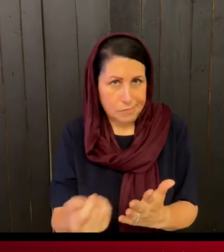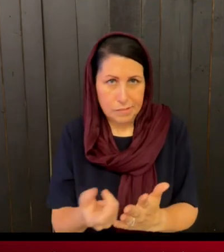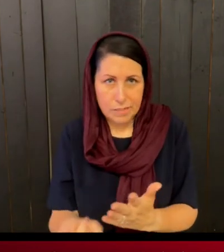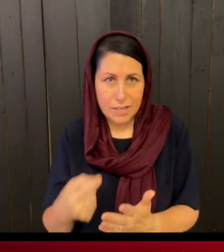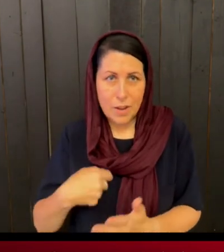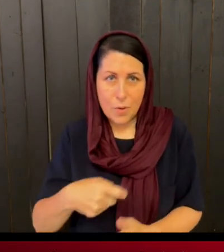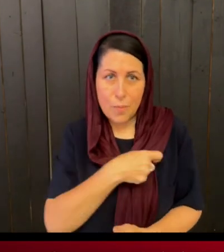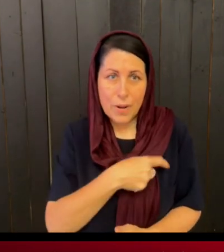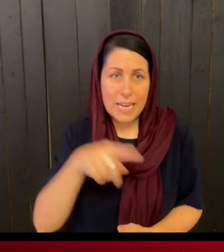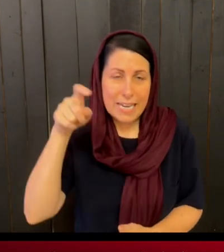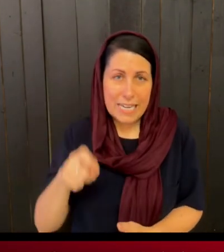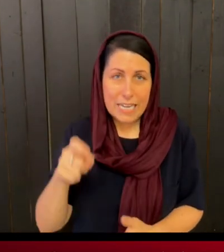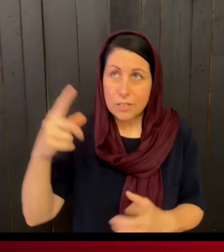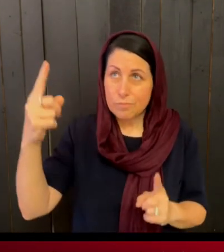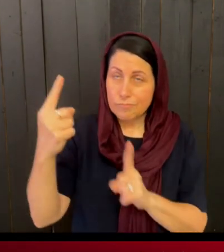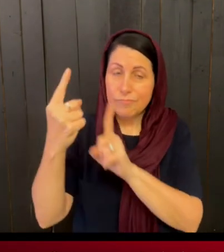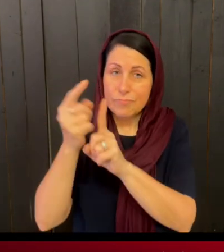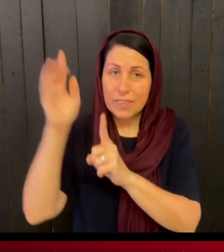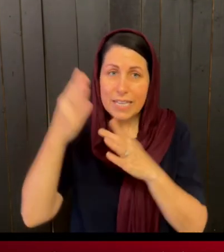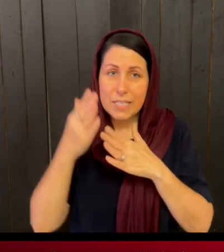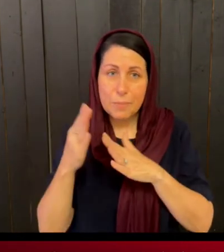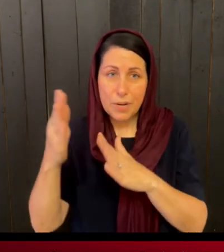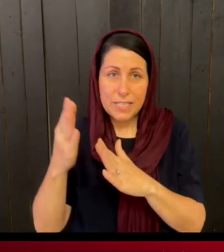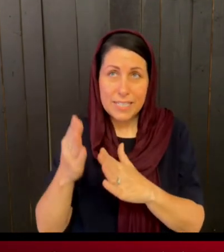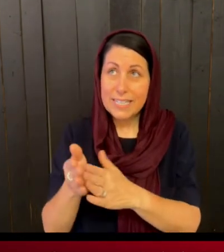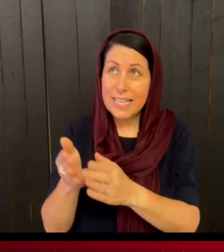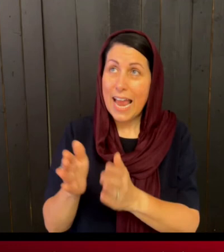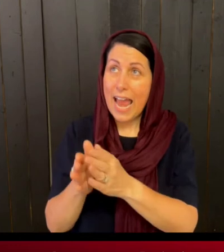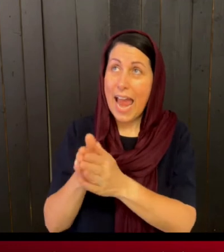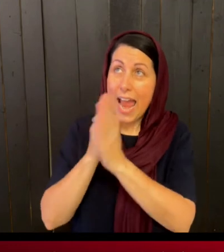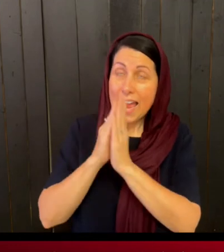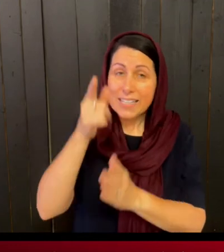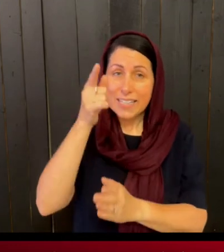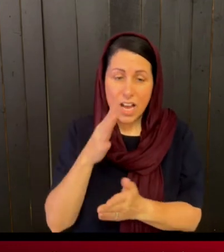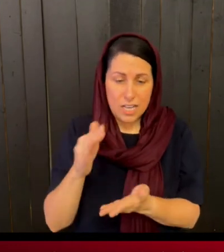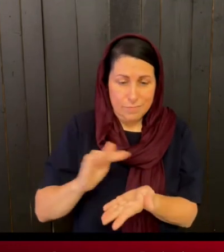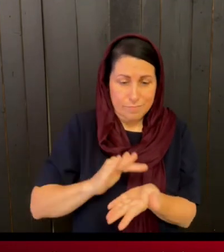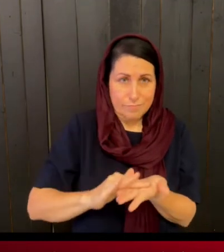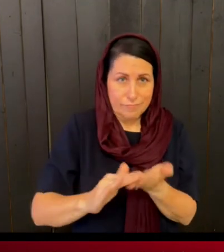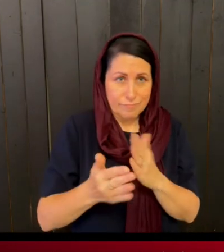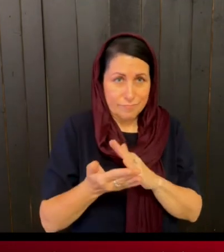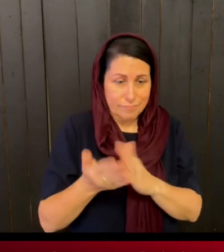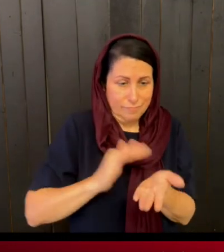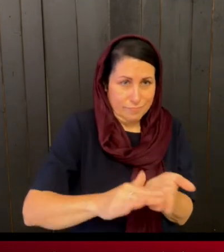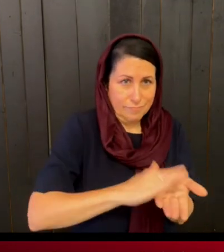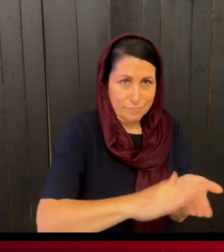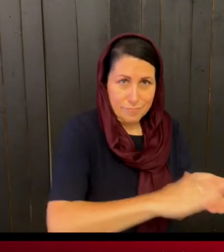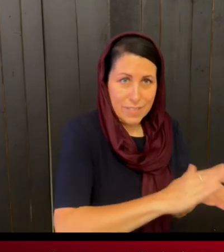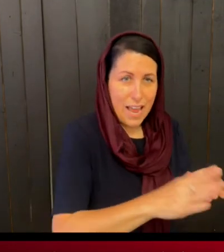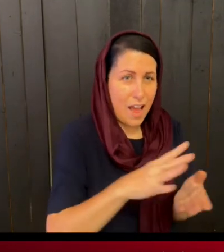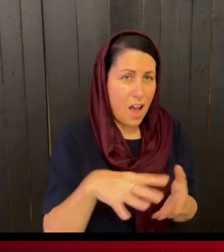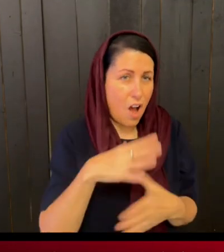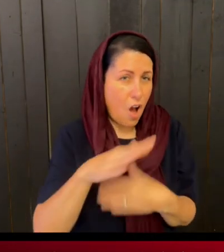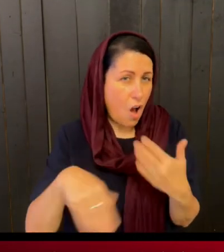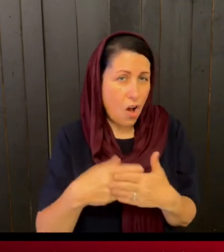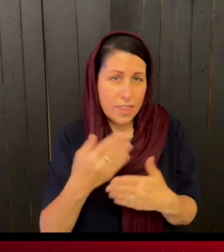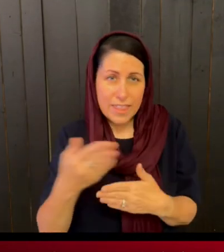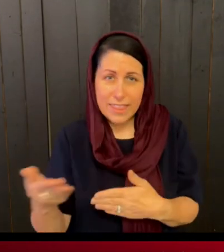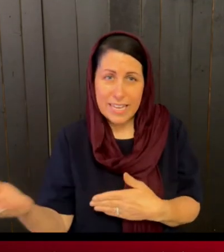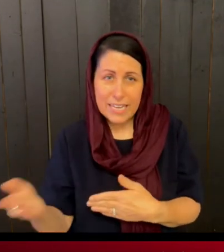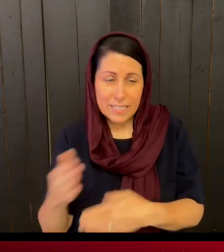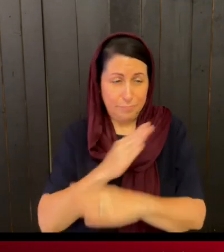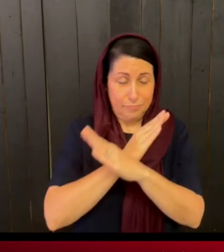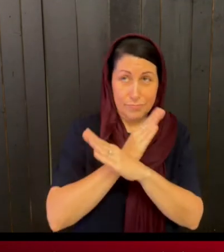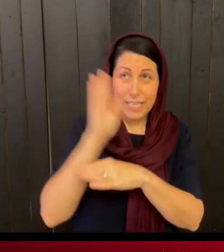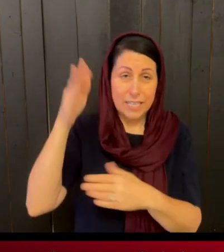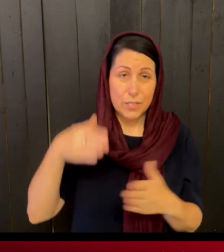just clean us out of those things so that we can be empty of all the things that get in the way of what He wants to do. And I know